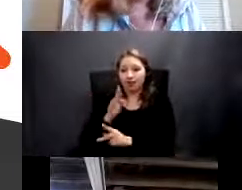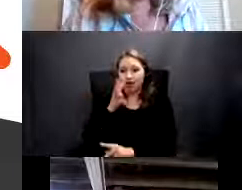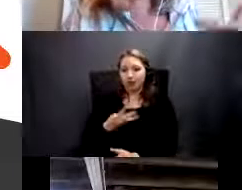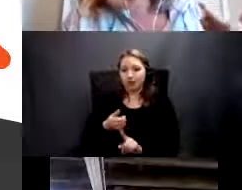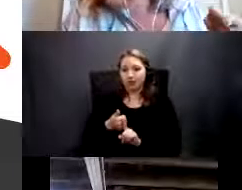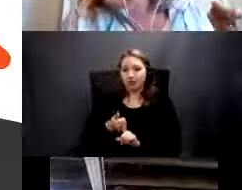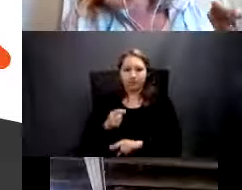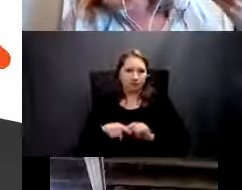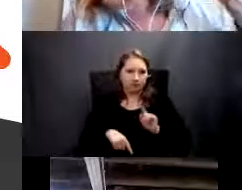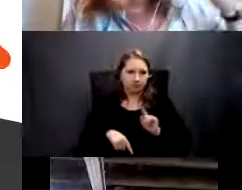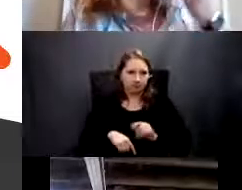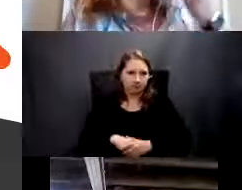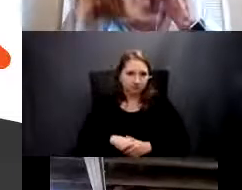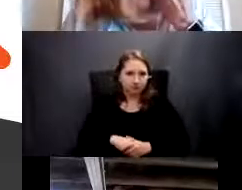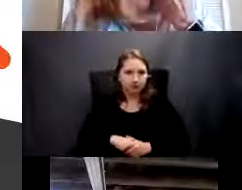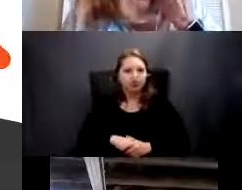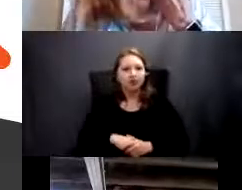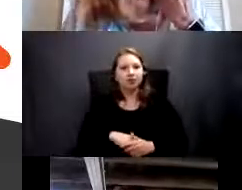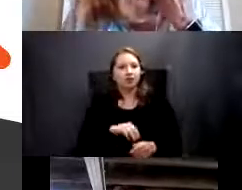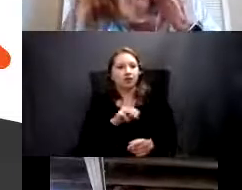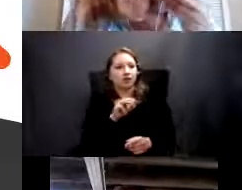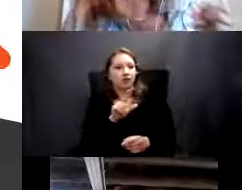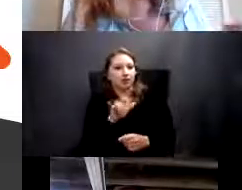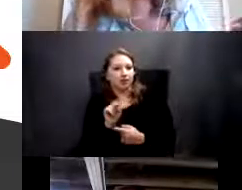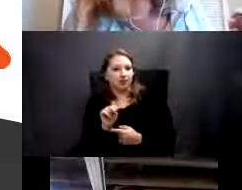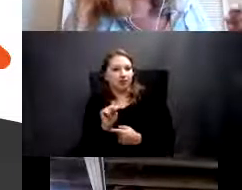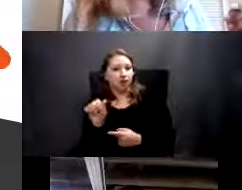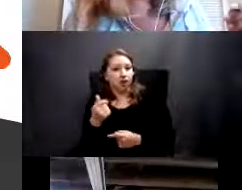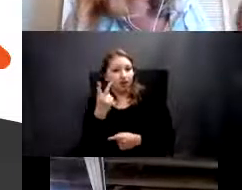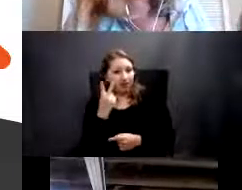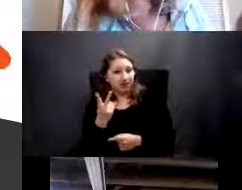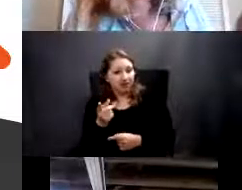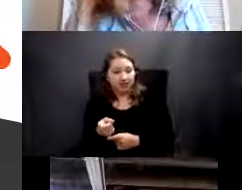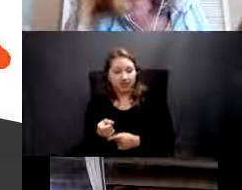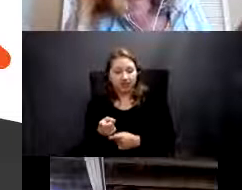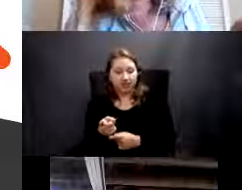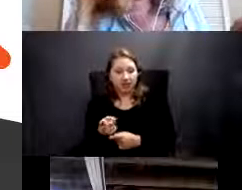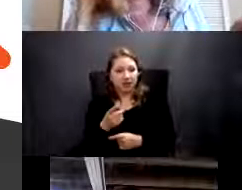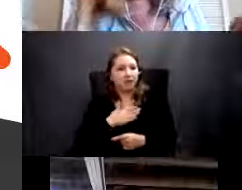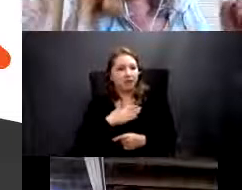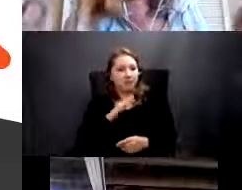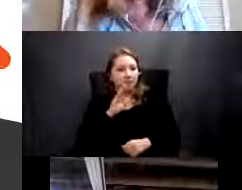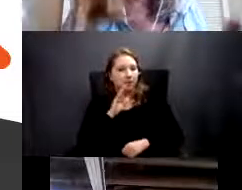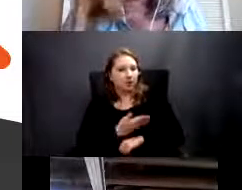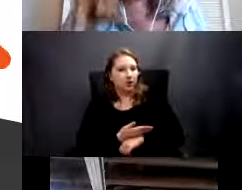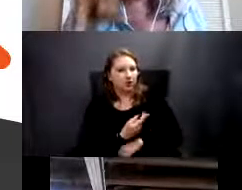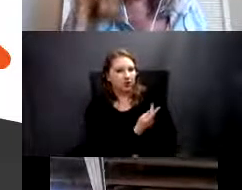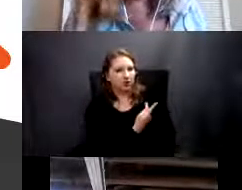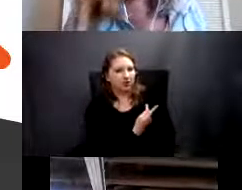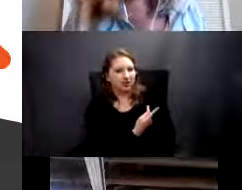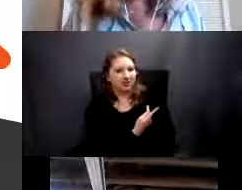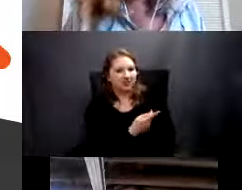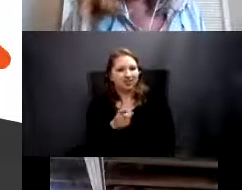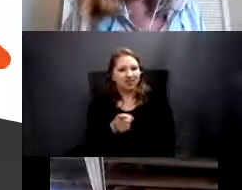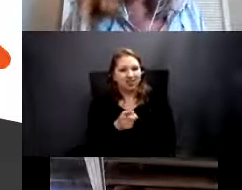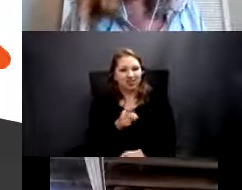The other thing that I see on this list, and it's one of my daughter and I are like the take the shot